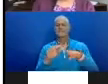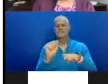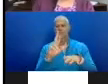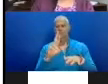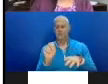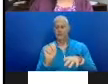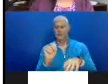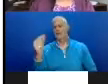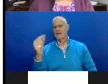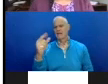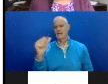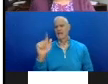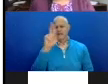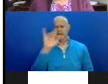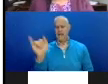see everybody.